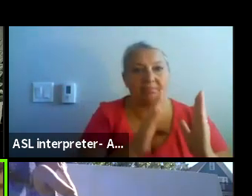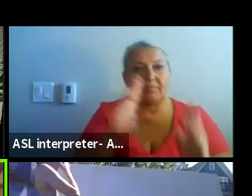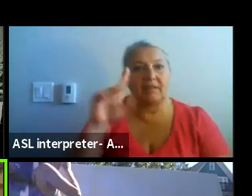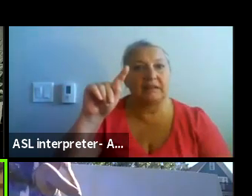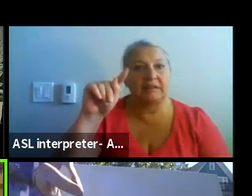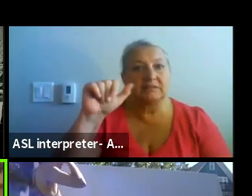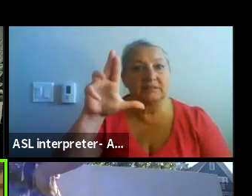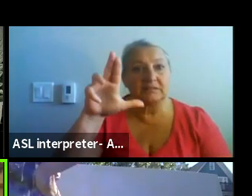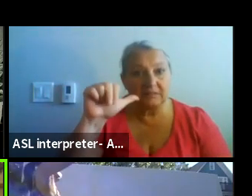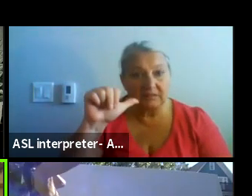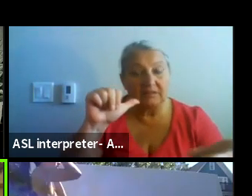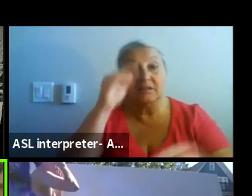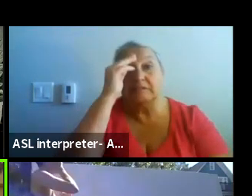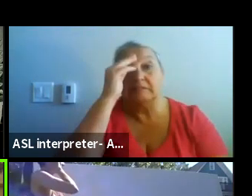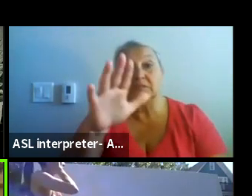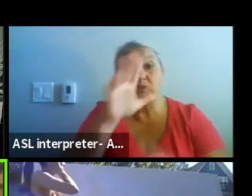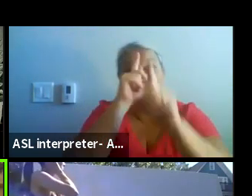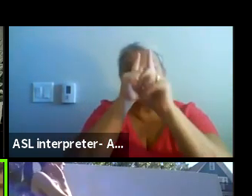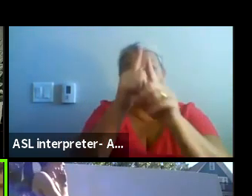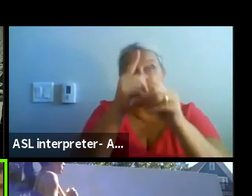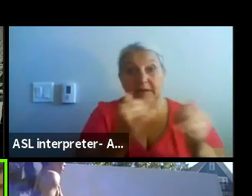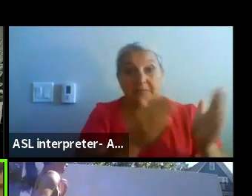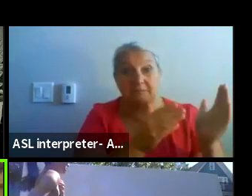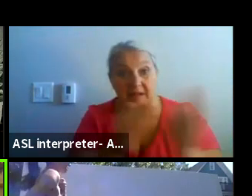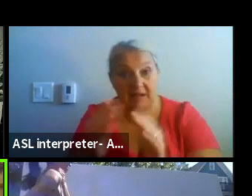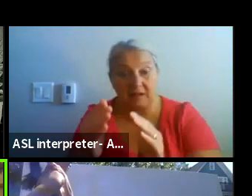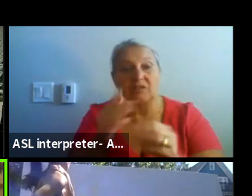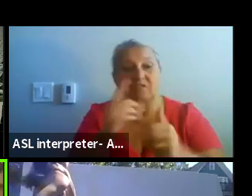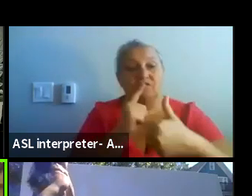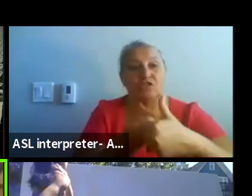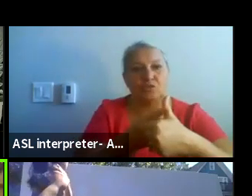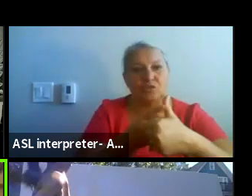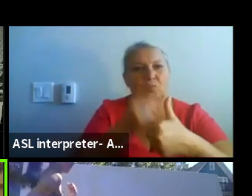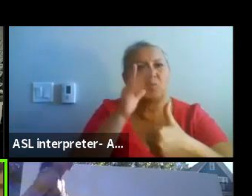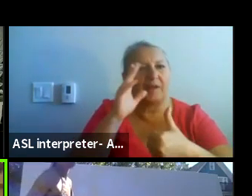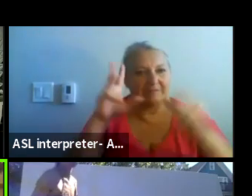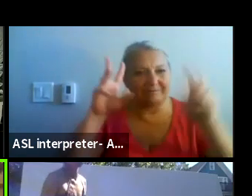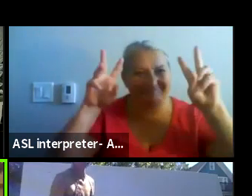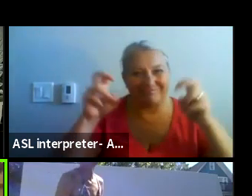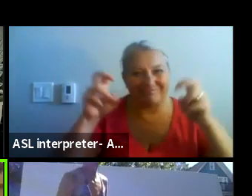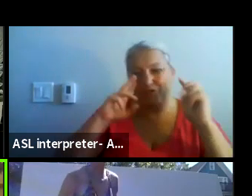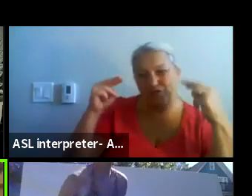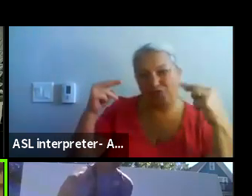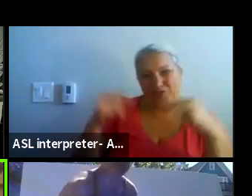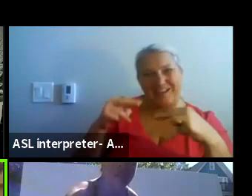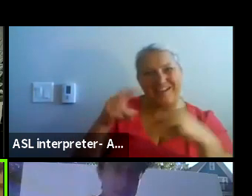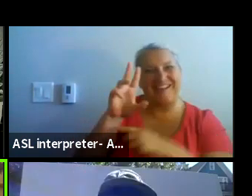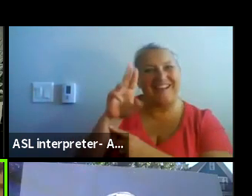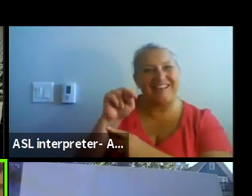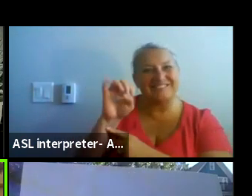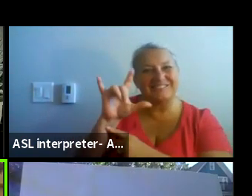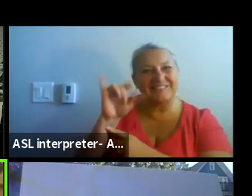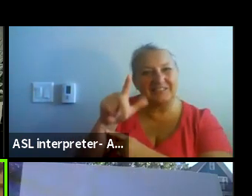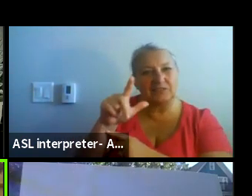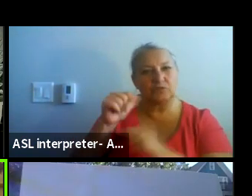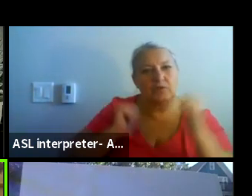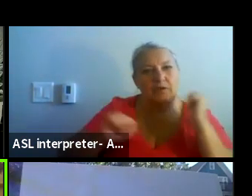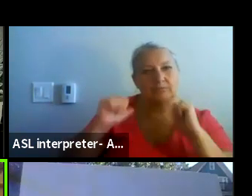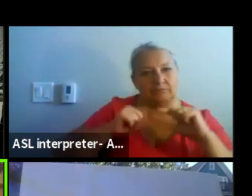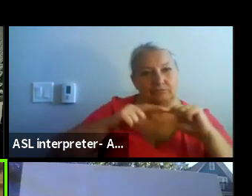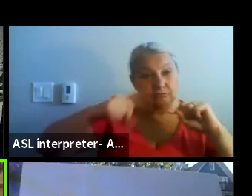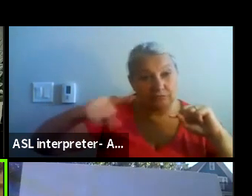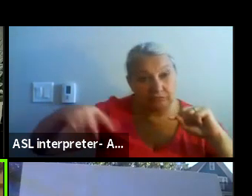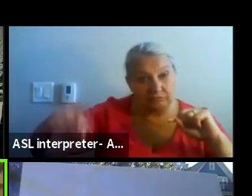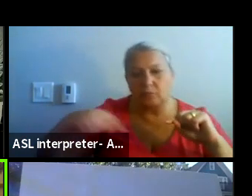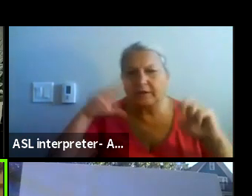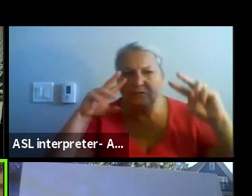session is number one, following our opening, Unsettling Dramaturgy creative collaborators will engage in exchange on the